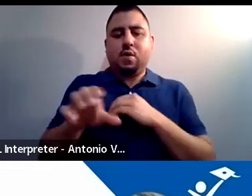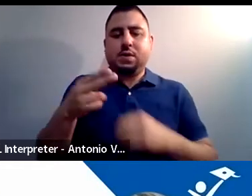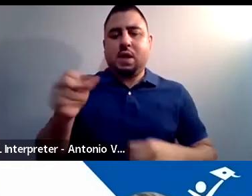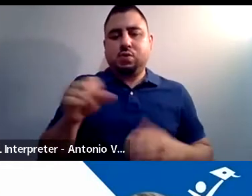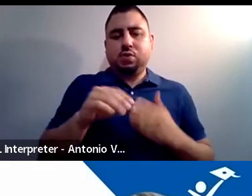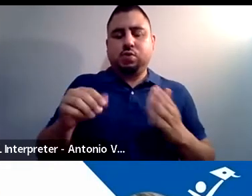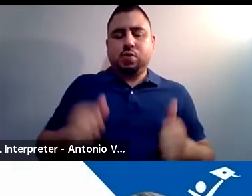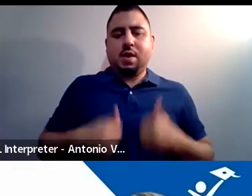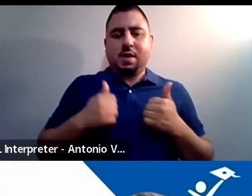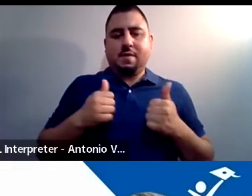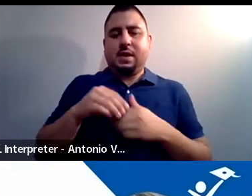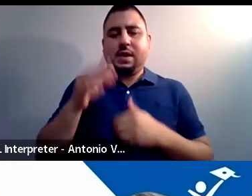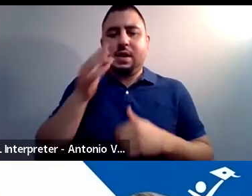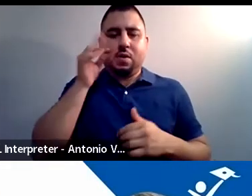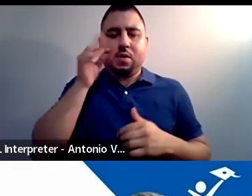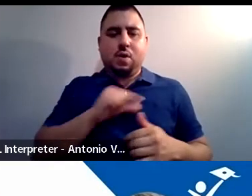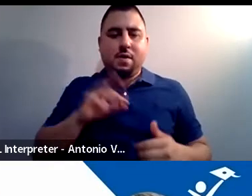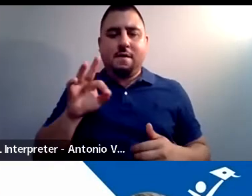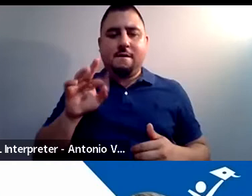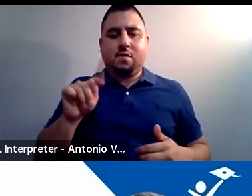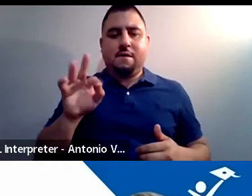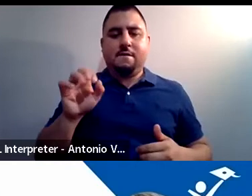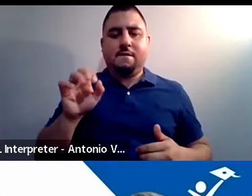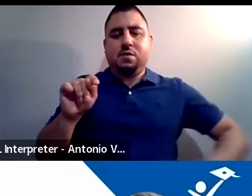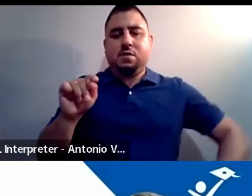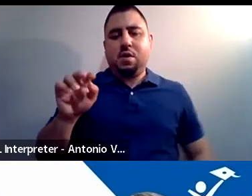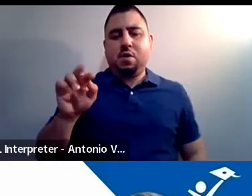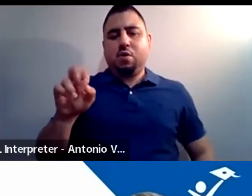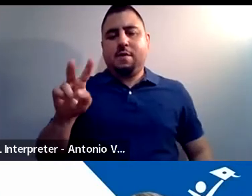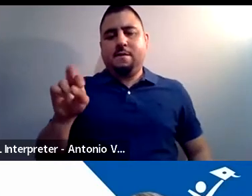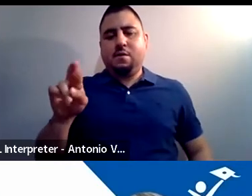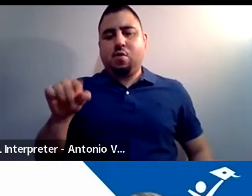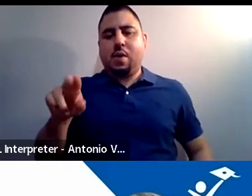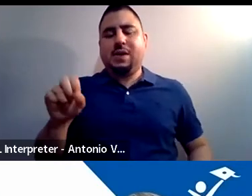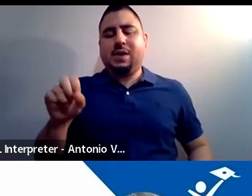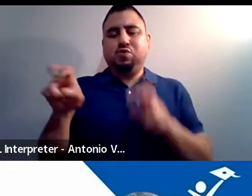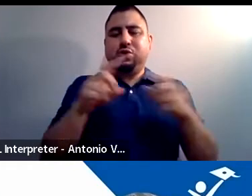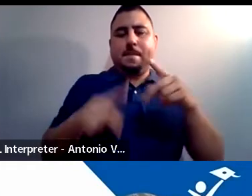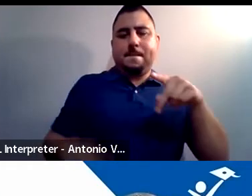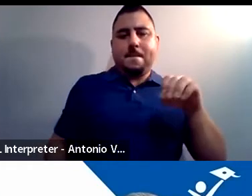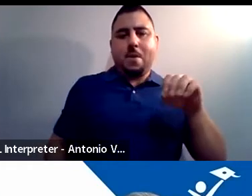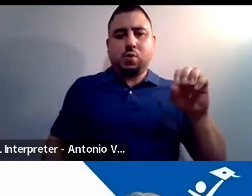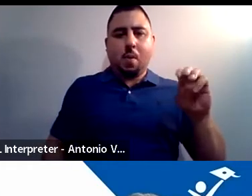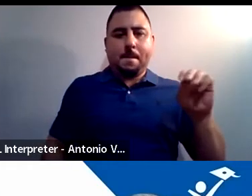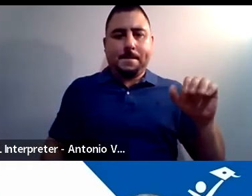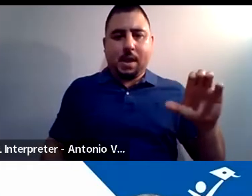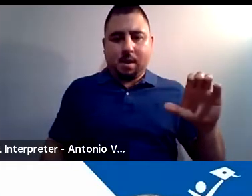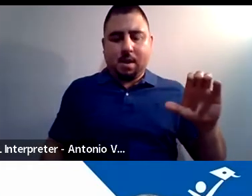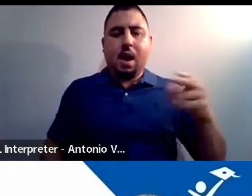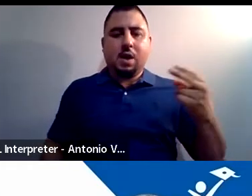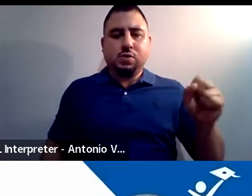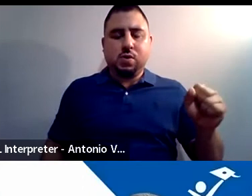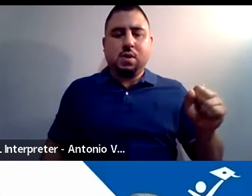who reside in the Indian Queen, Fort Foote, and Rivercrest communities to attend Potomac High School. The idea of